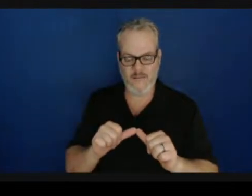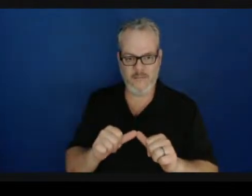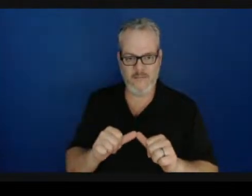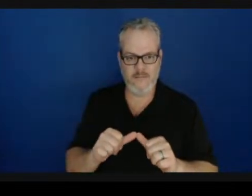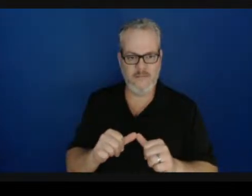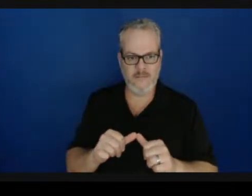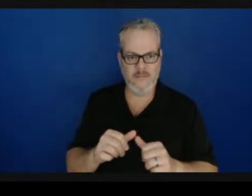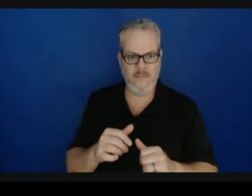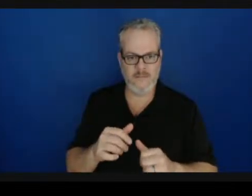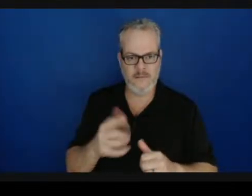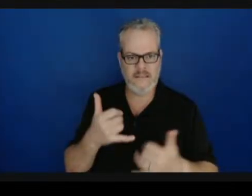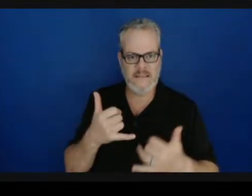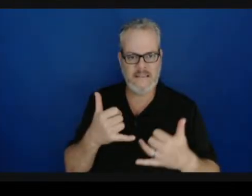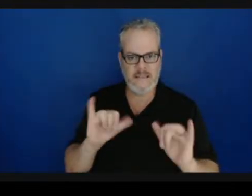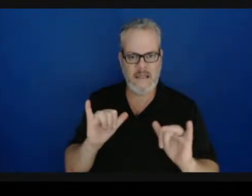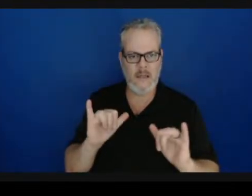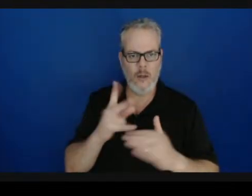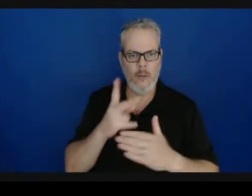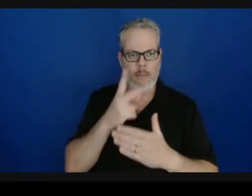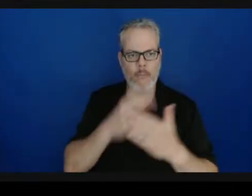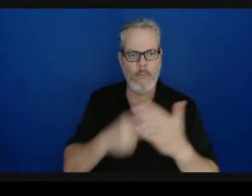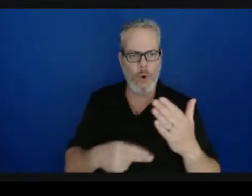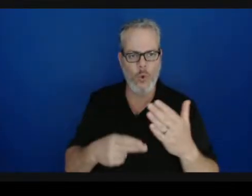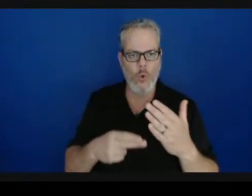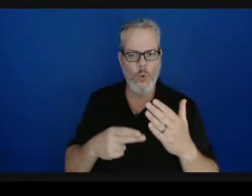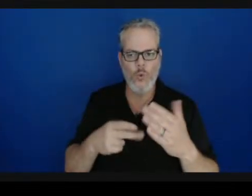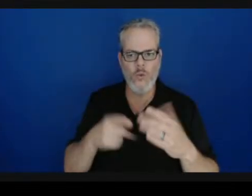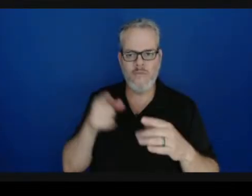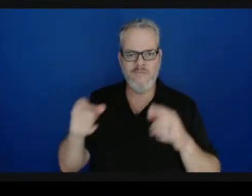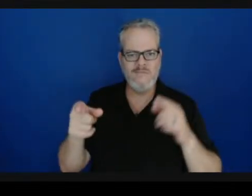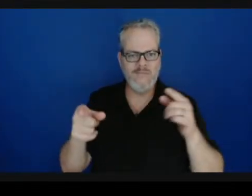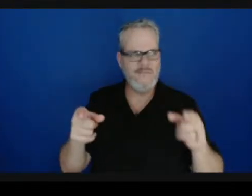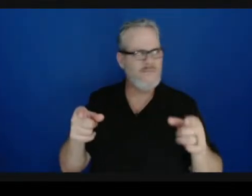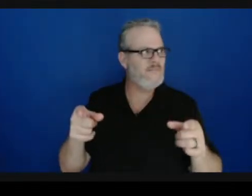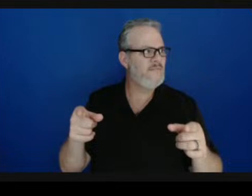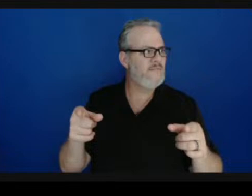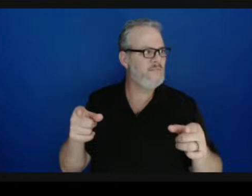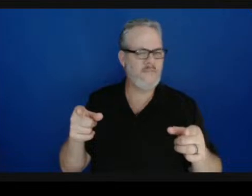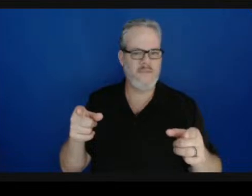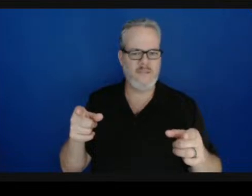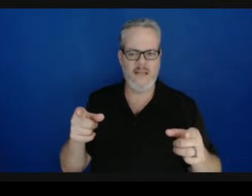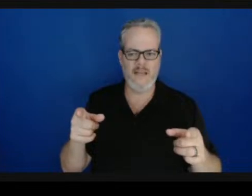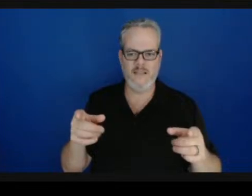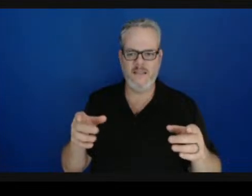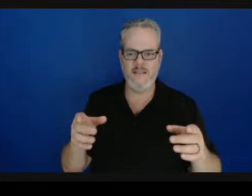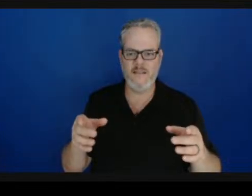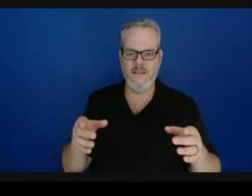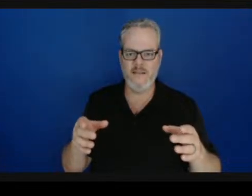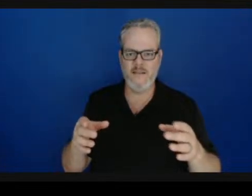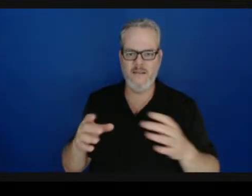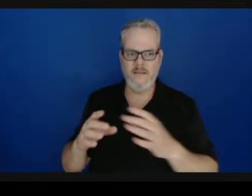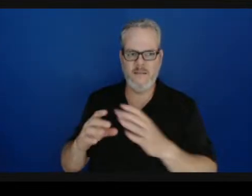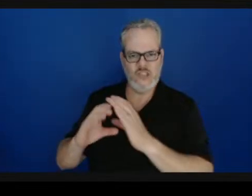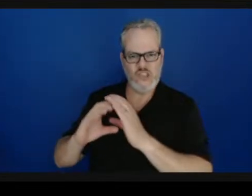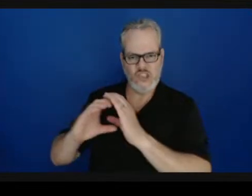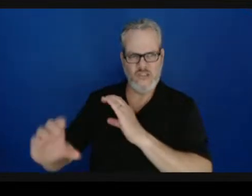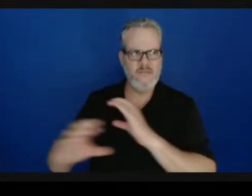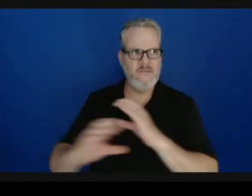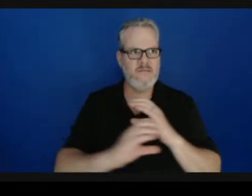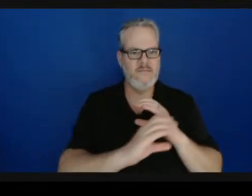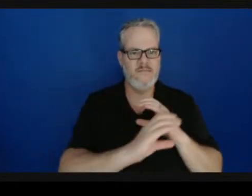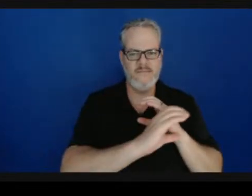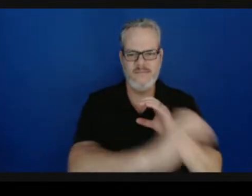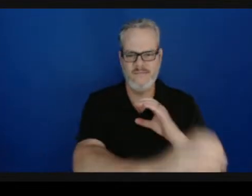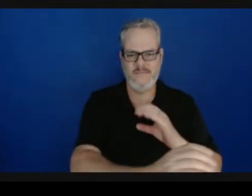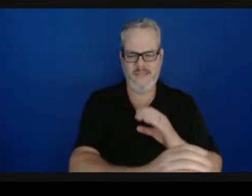the arms here seem to wane and crust over for a little while. And so this is just part of the pulses. By morning time, we see the